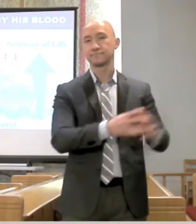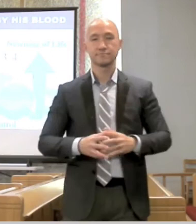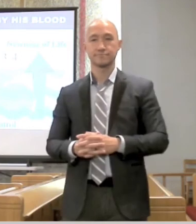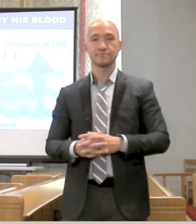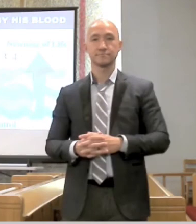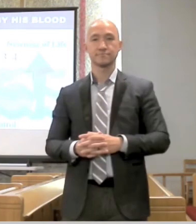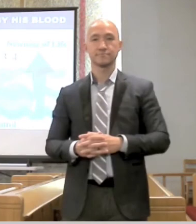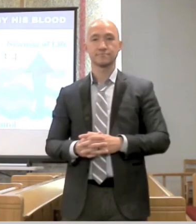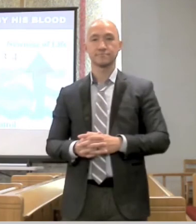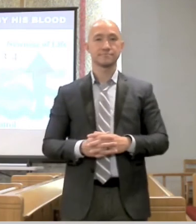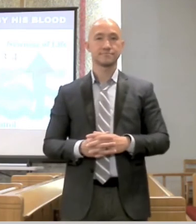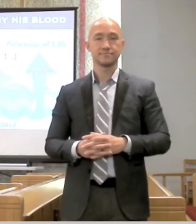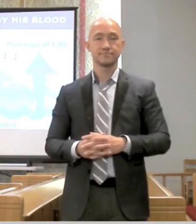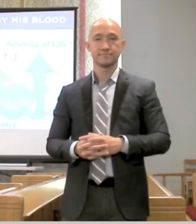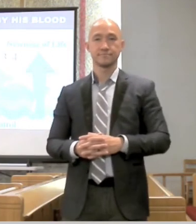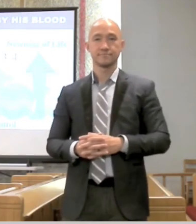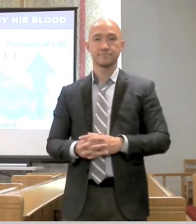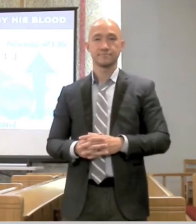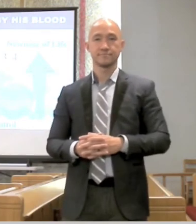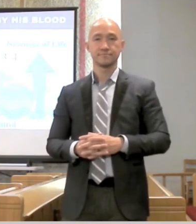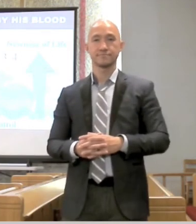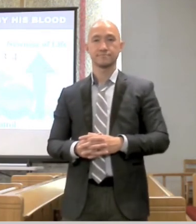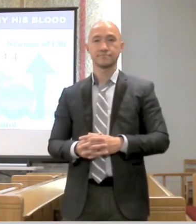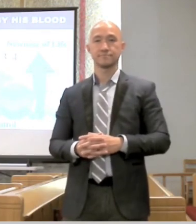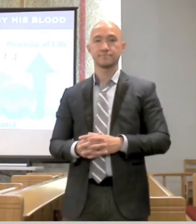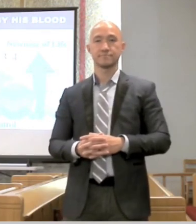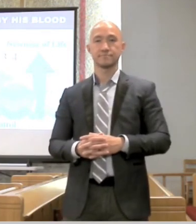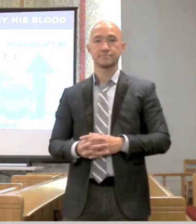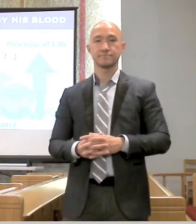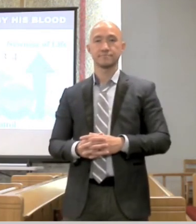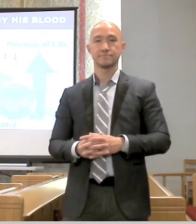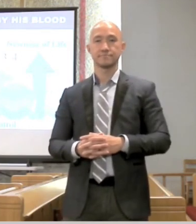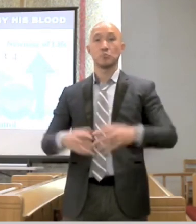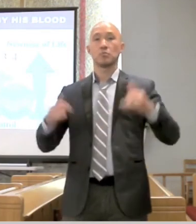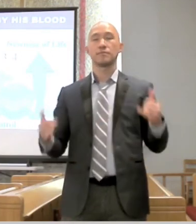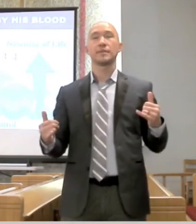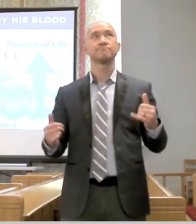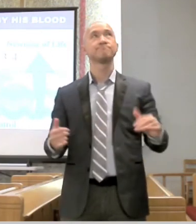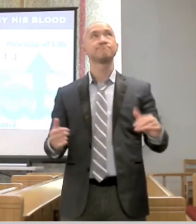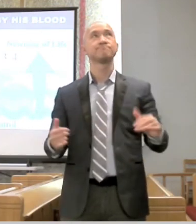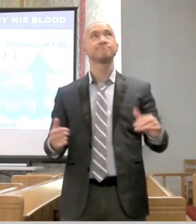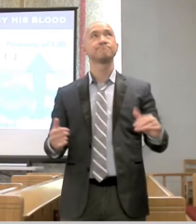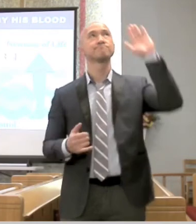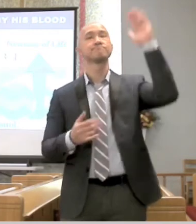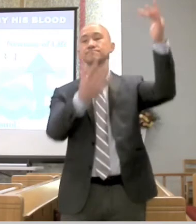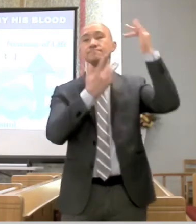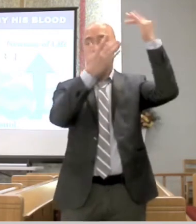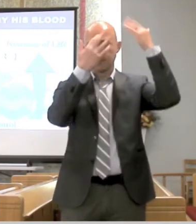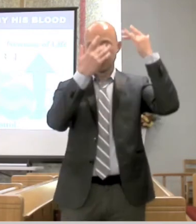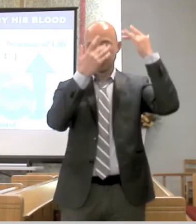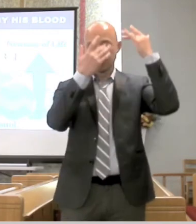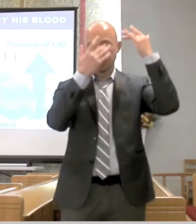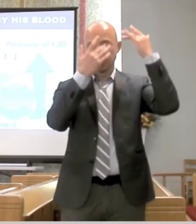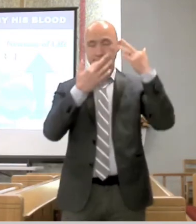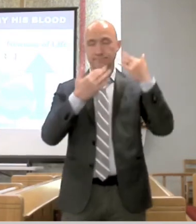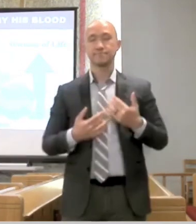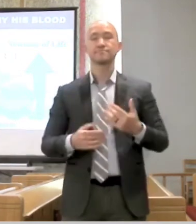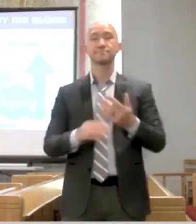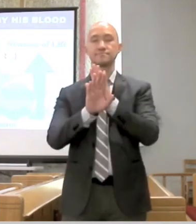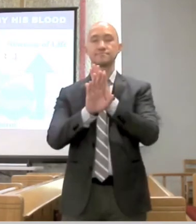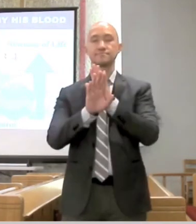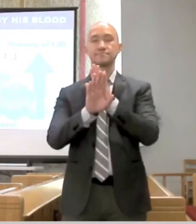of God's mercy, his mercies seem much more merciful than ever. They are greatly amplified,